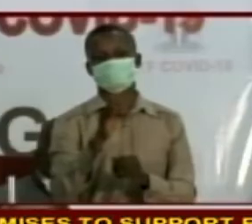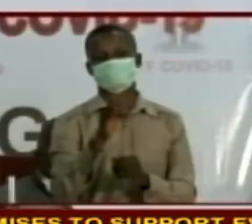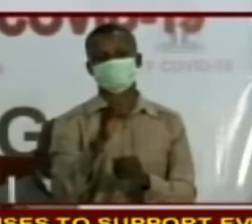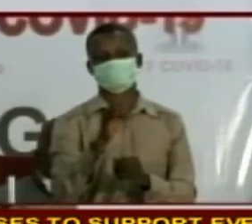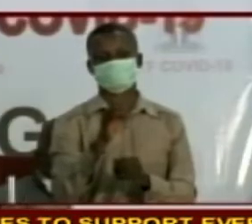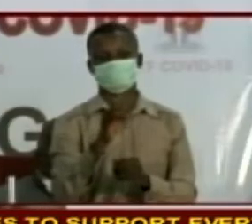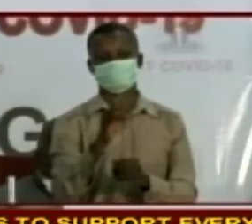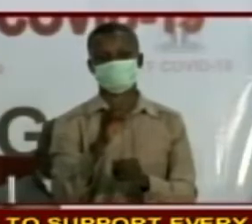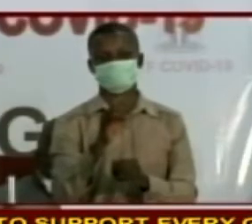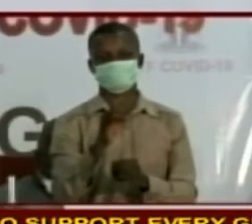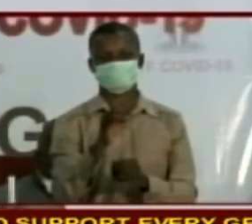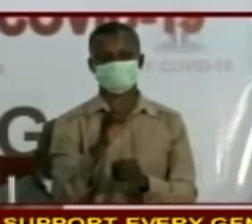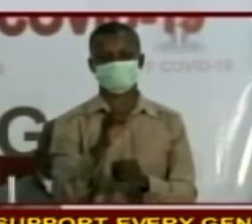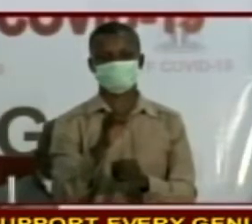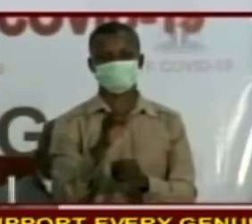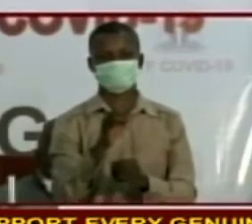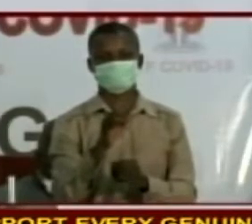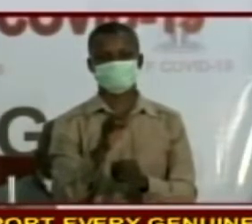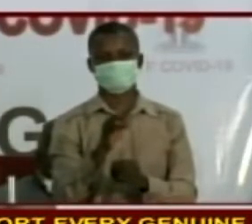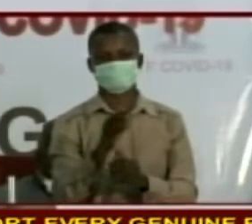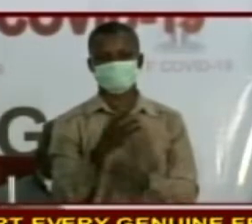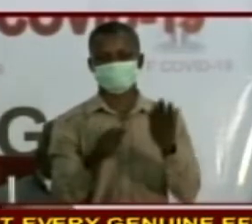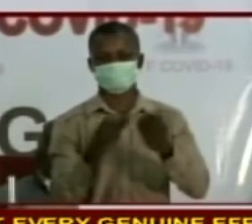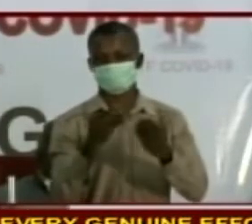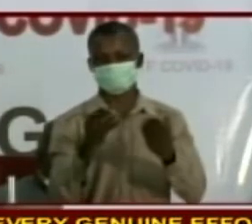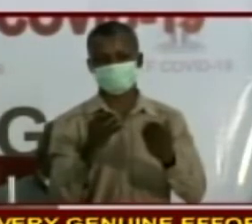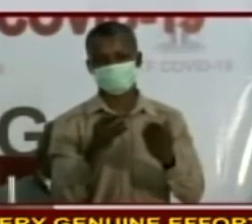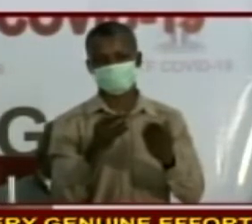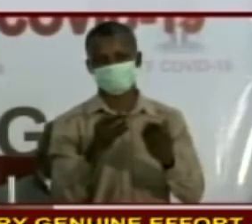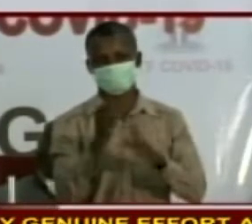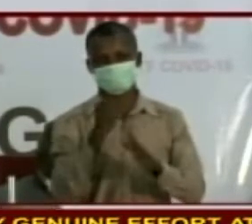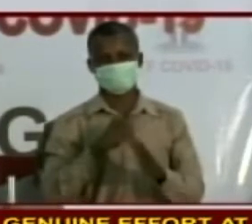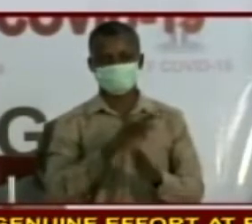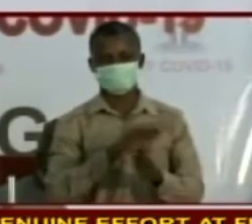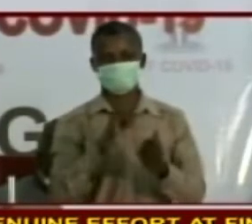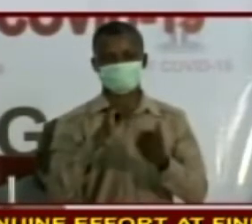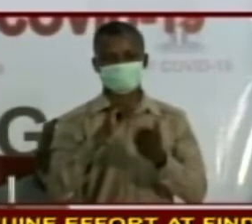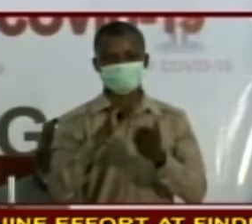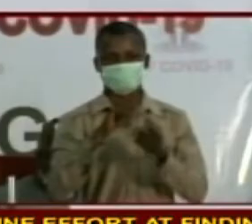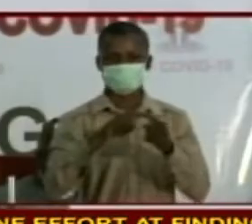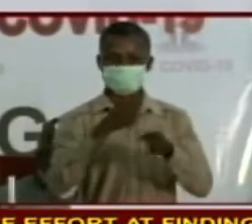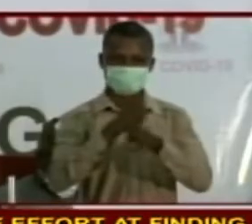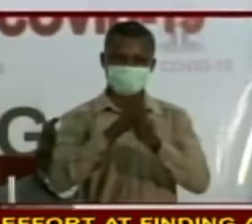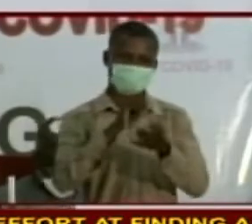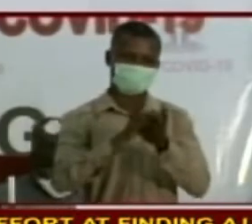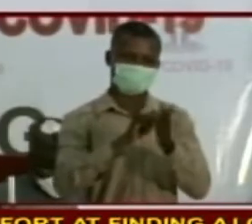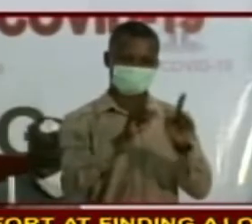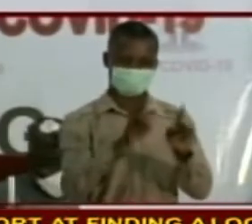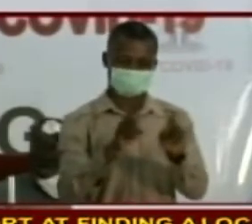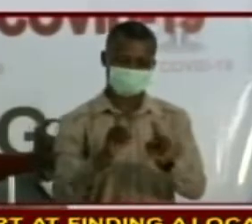death of personnel to make this testing possible.